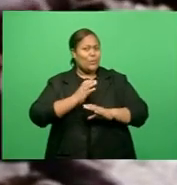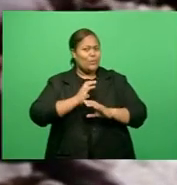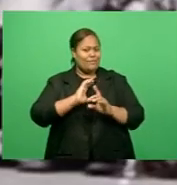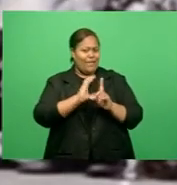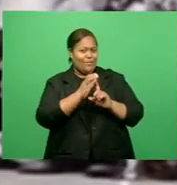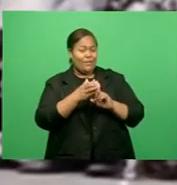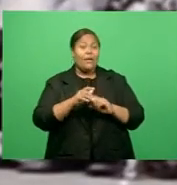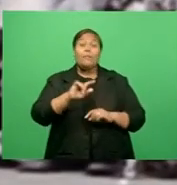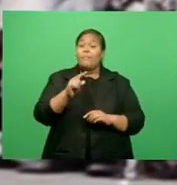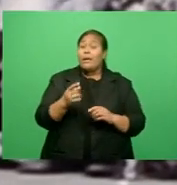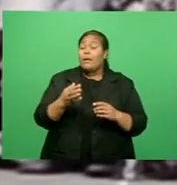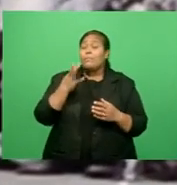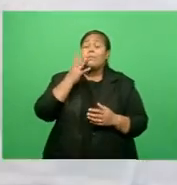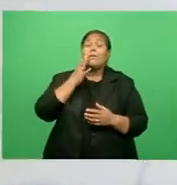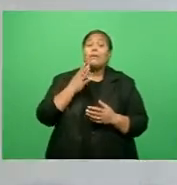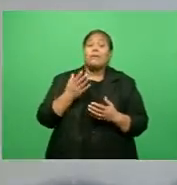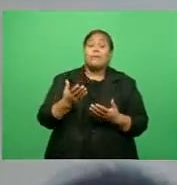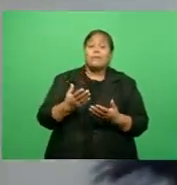terms of